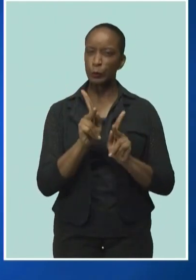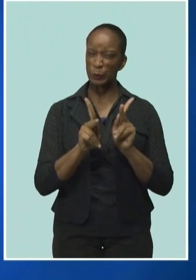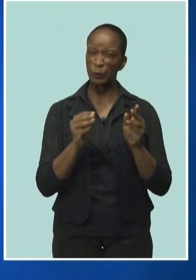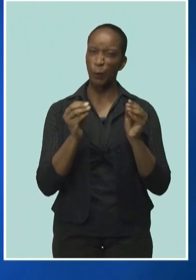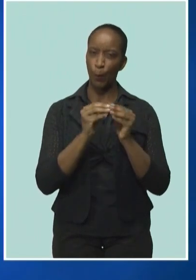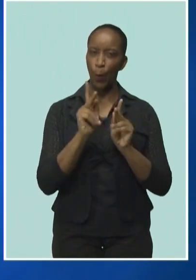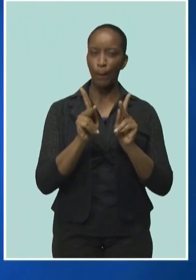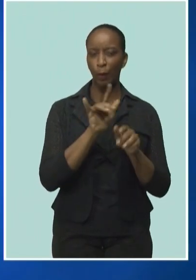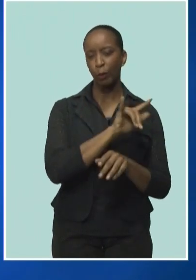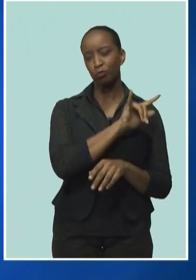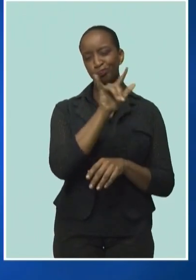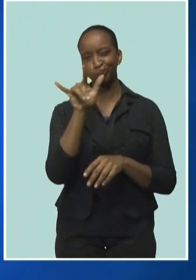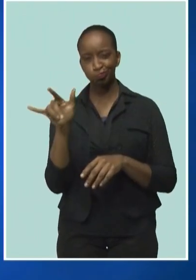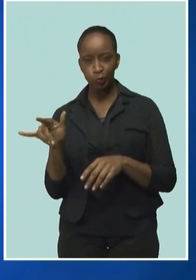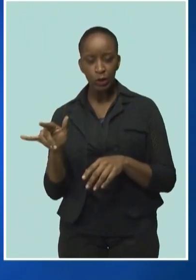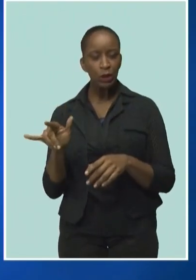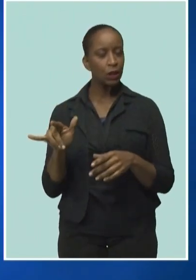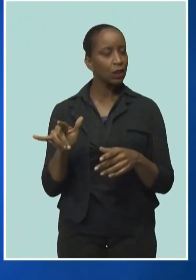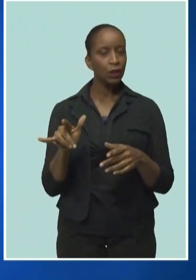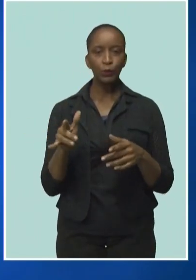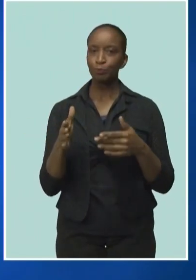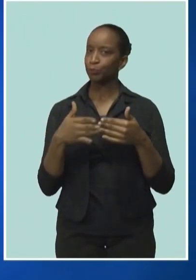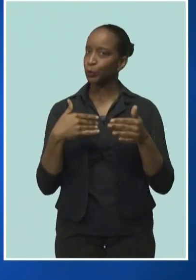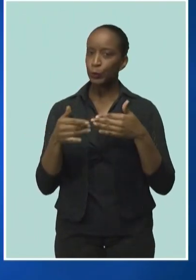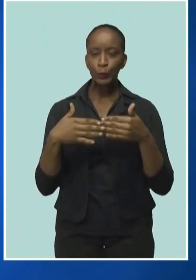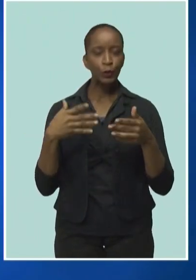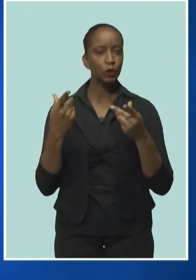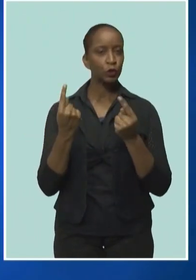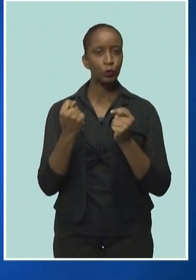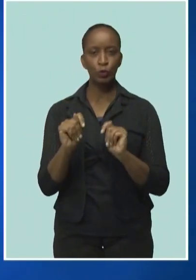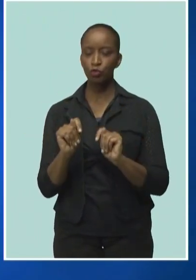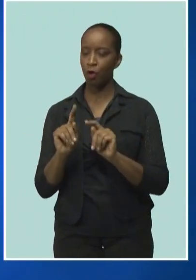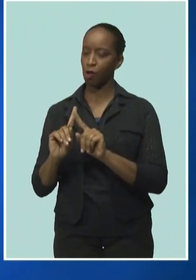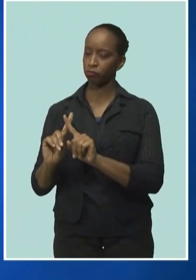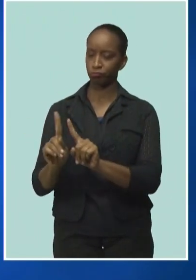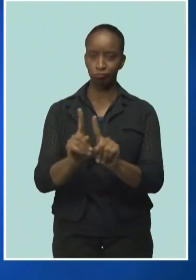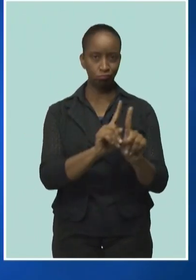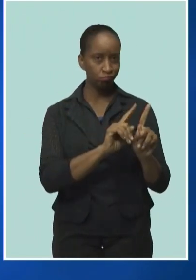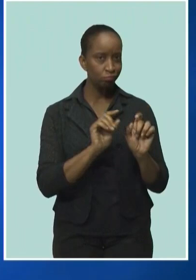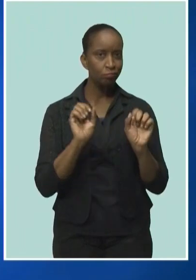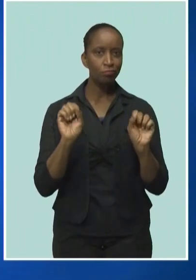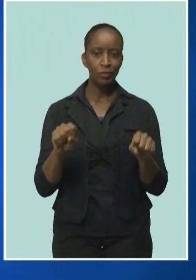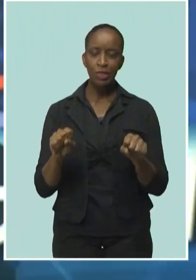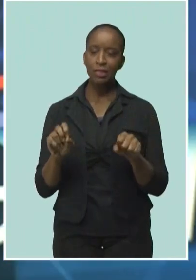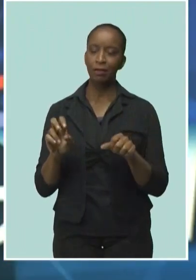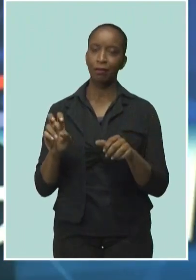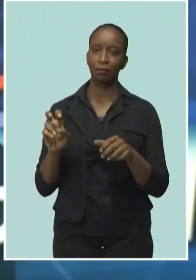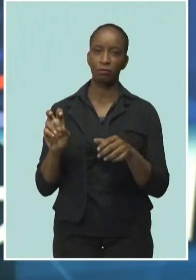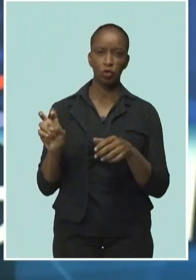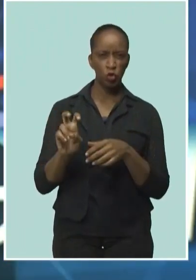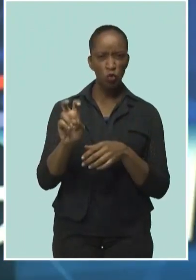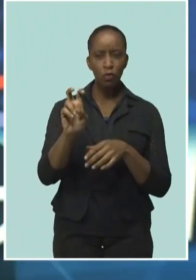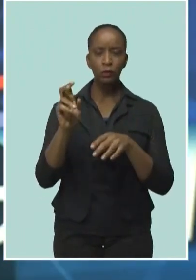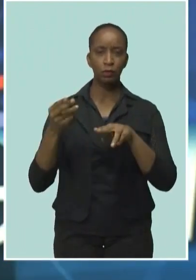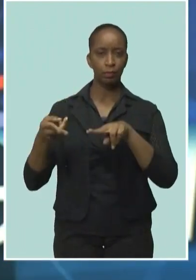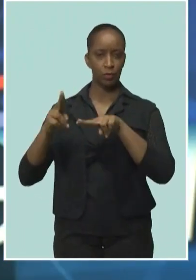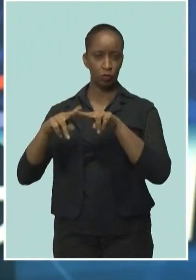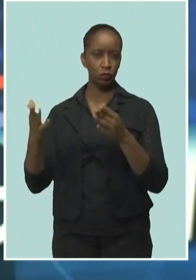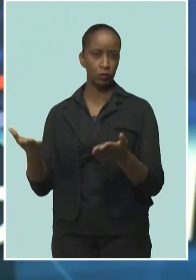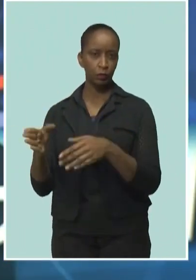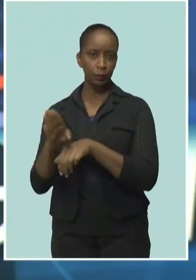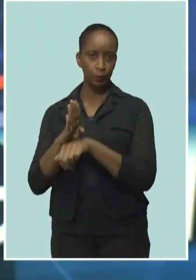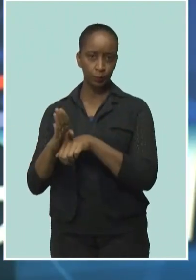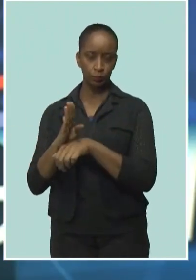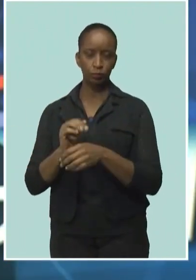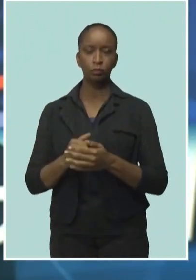position ourselves as a destination to ensure that we bring growth to the Barbados market. Barbados' theme at the